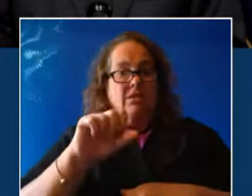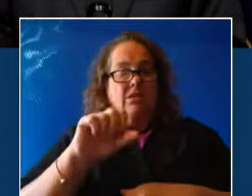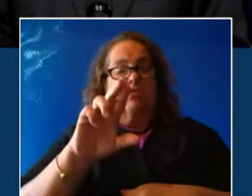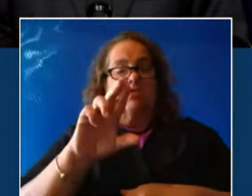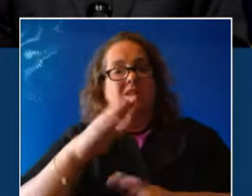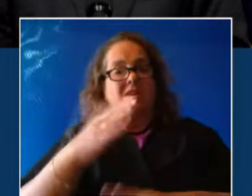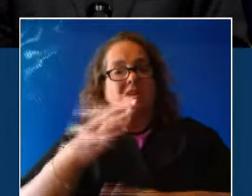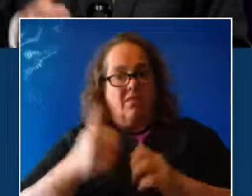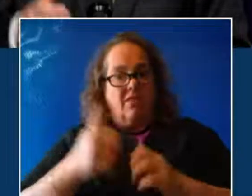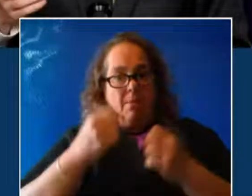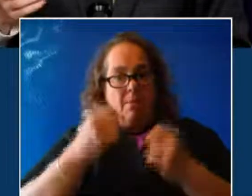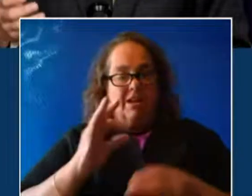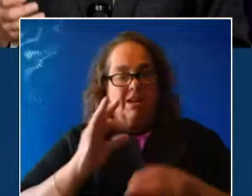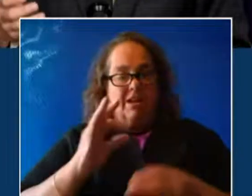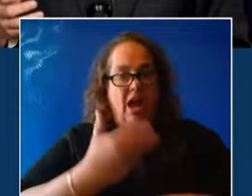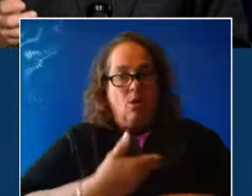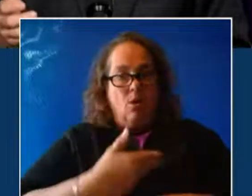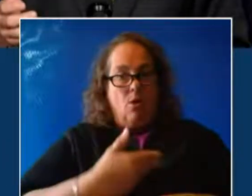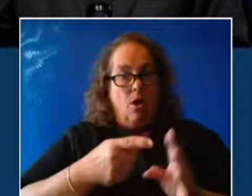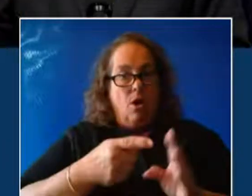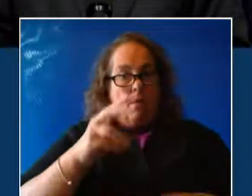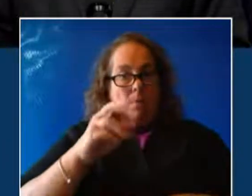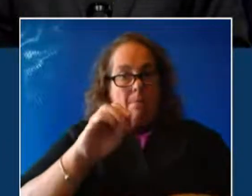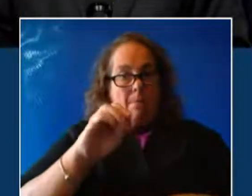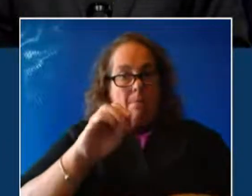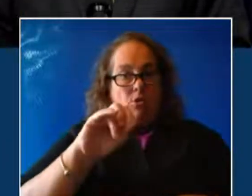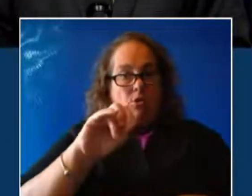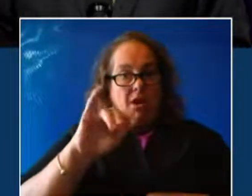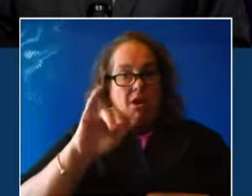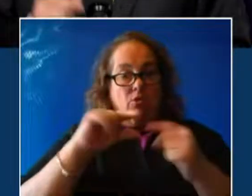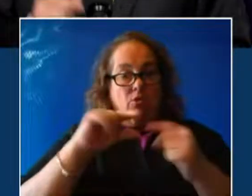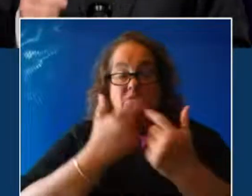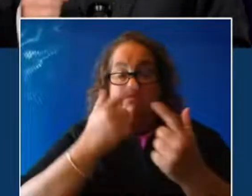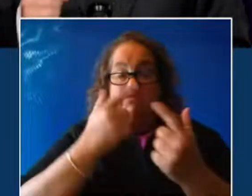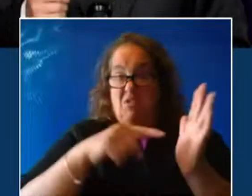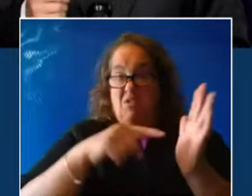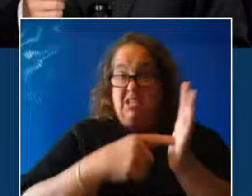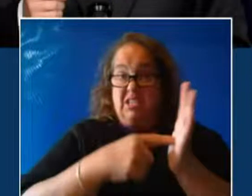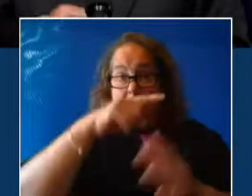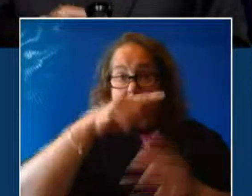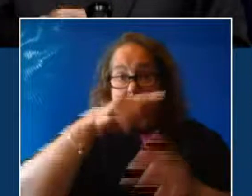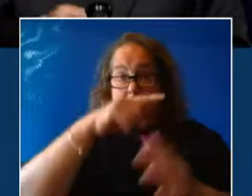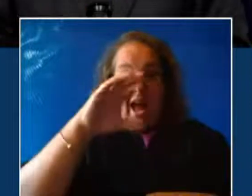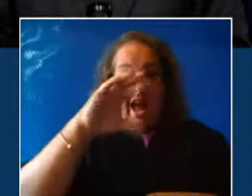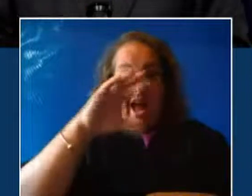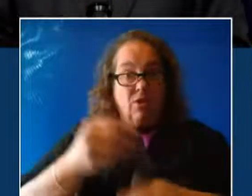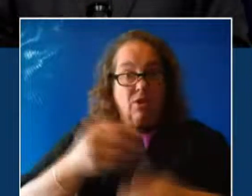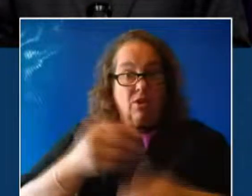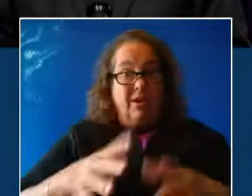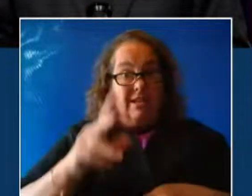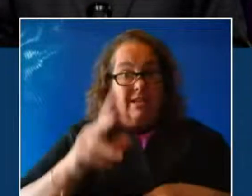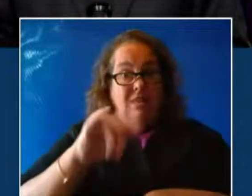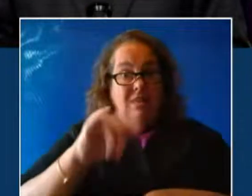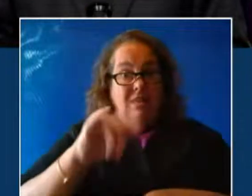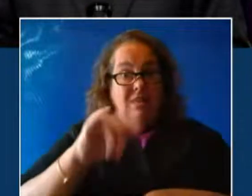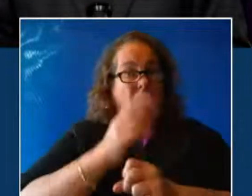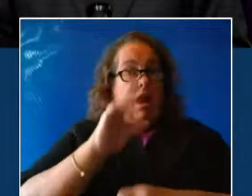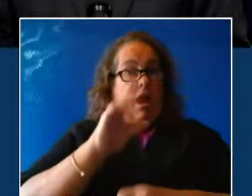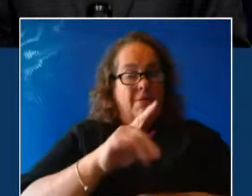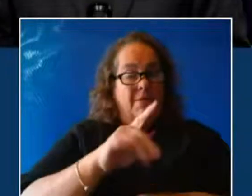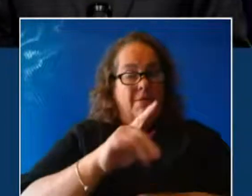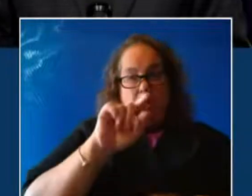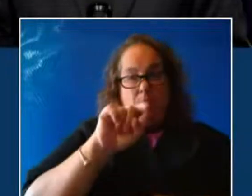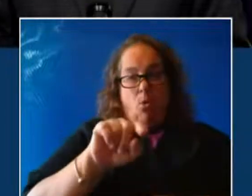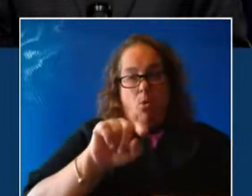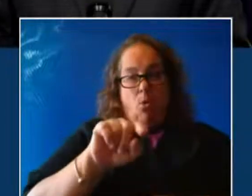population. For instance, Black and African American Kentuckians make up 8.4% of the population of our state.